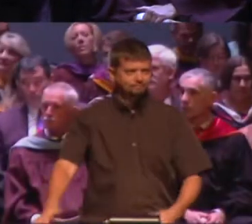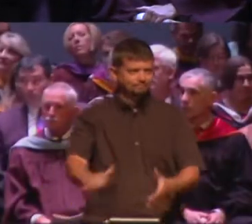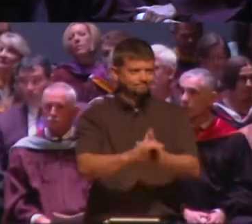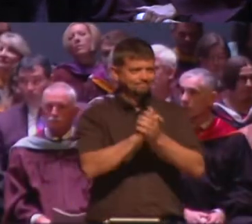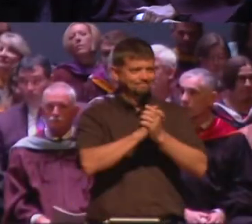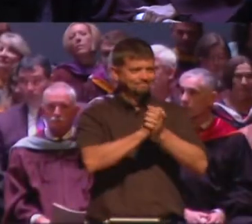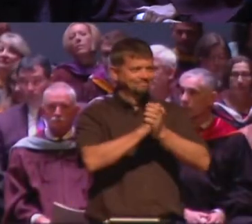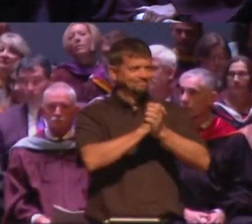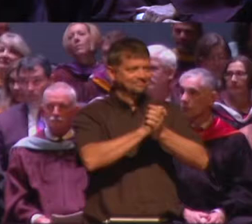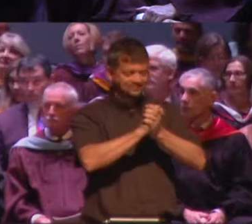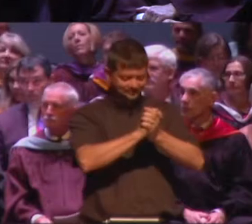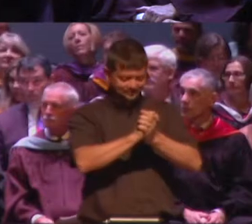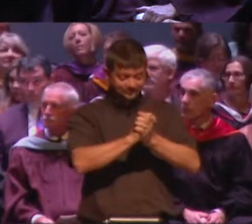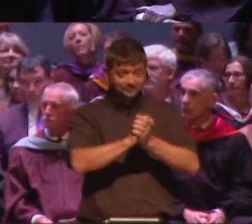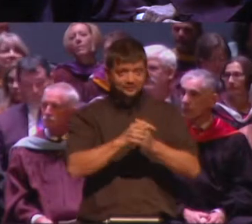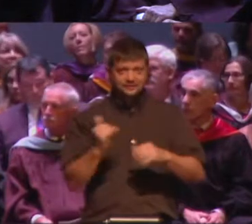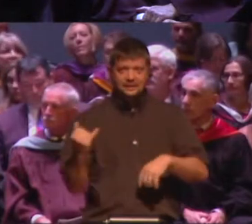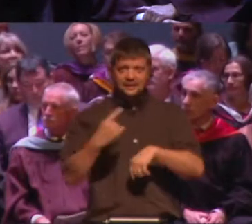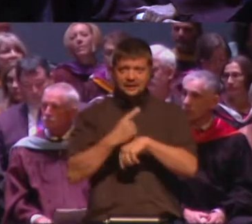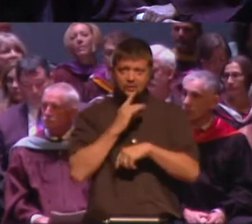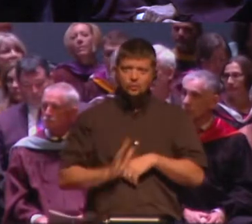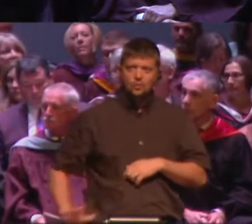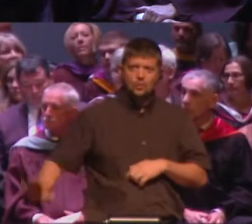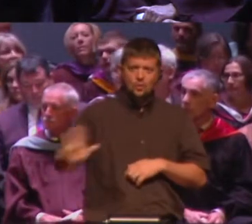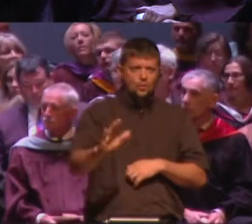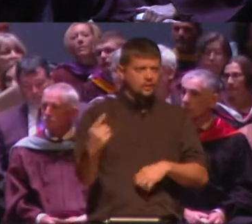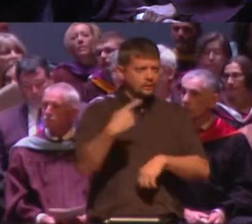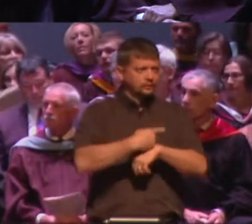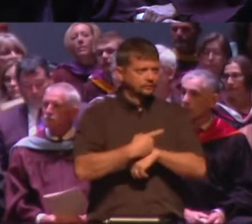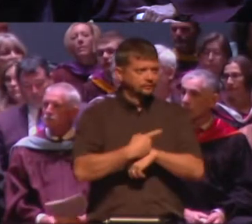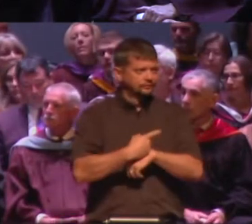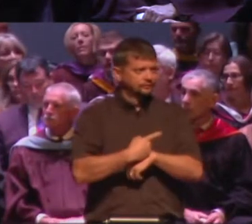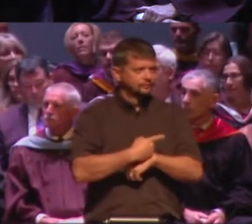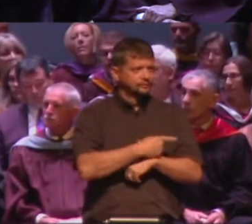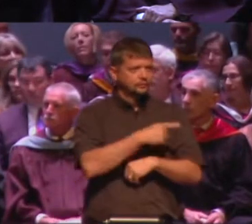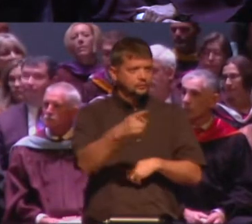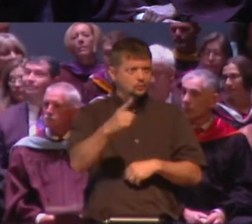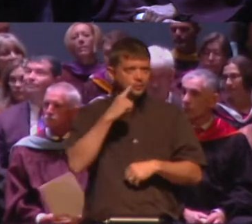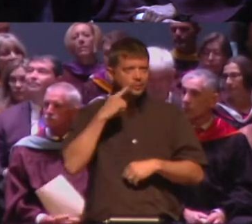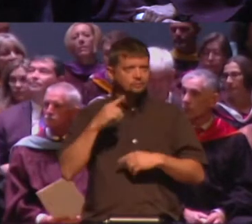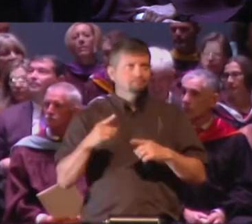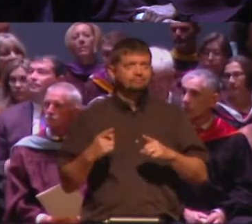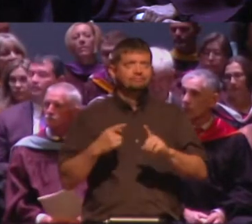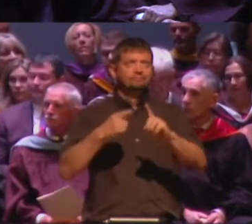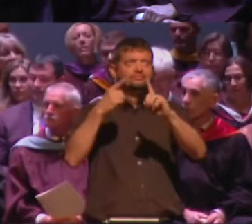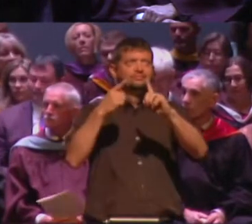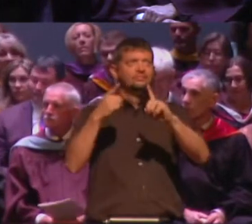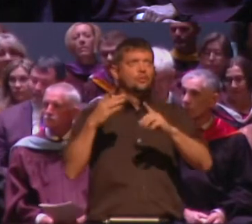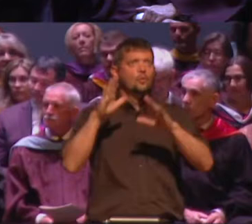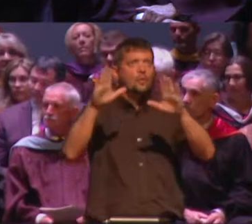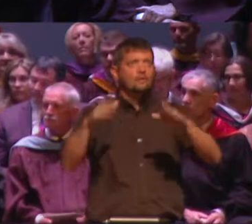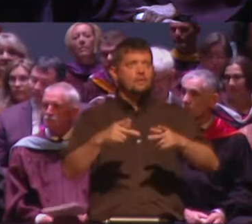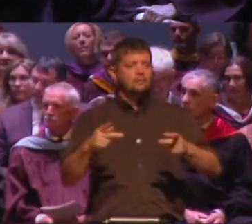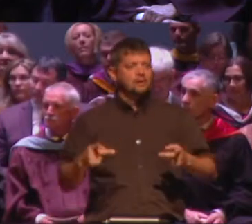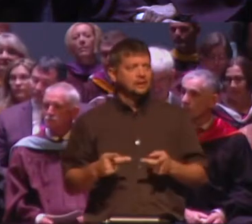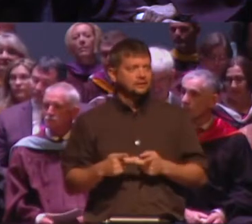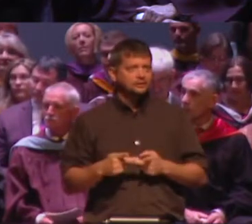Congratulations. Today is your day. You're off to great places. You're off and